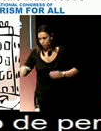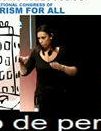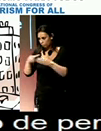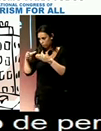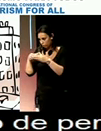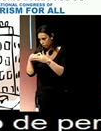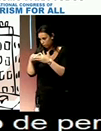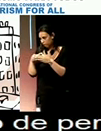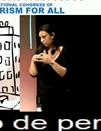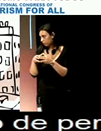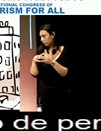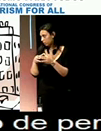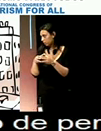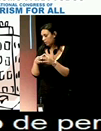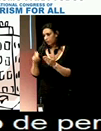all together.